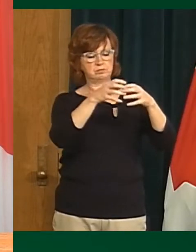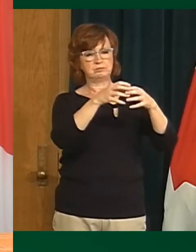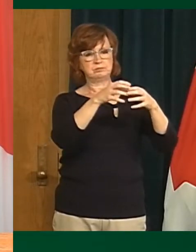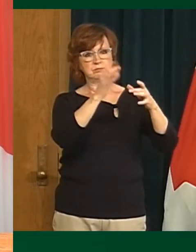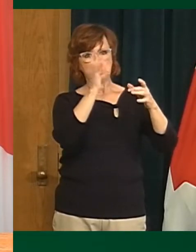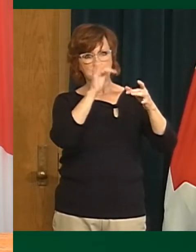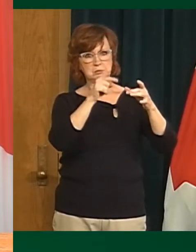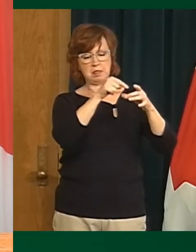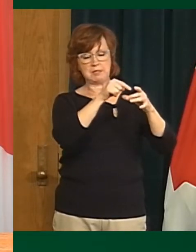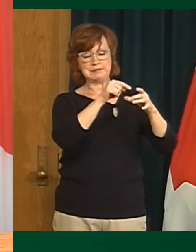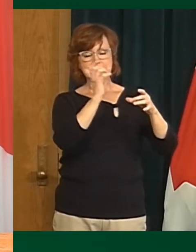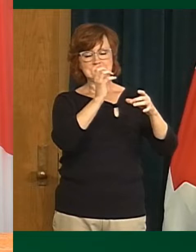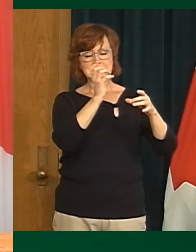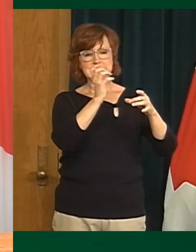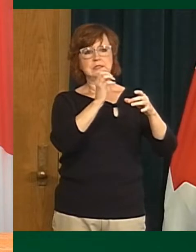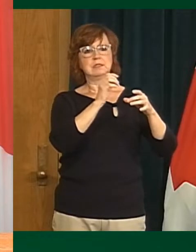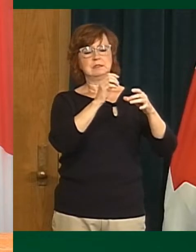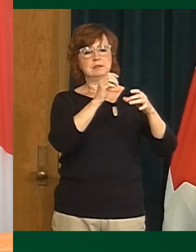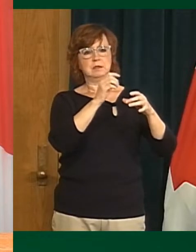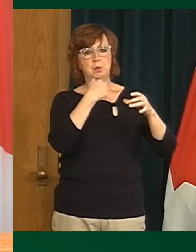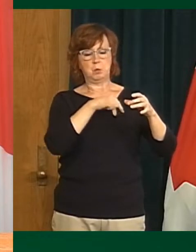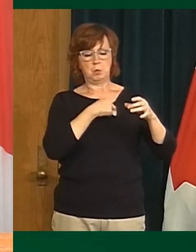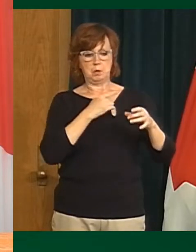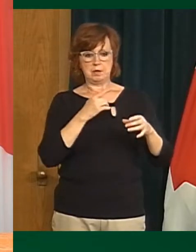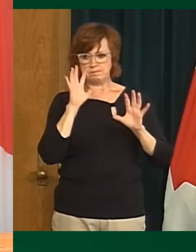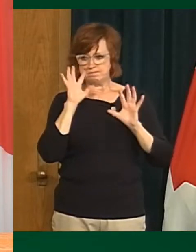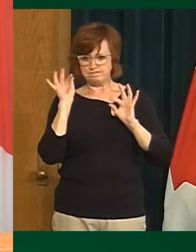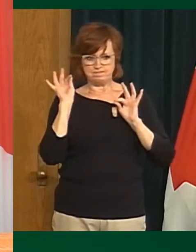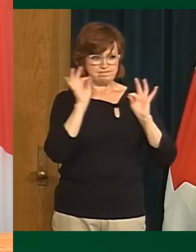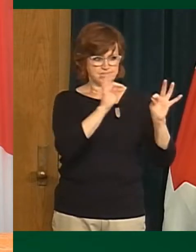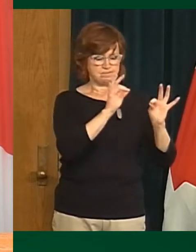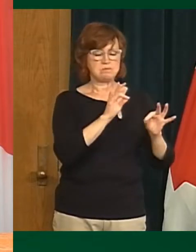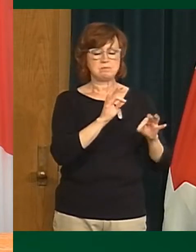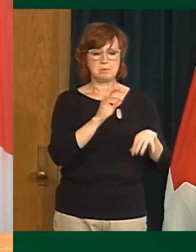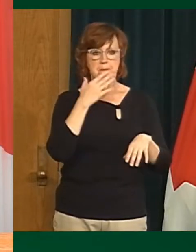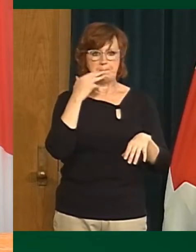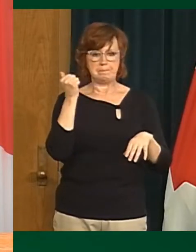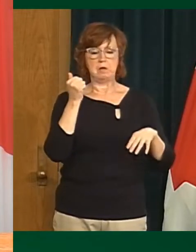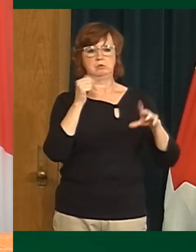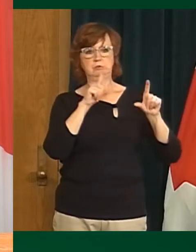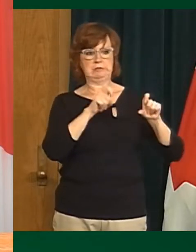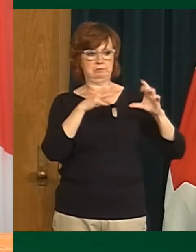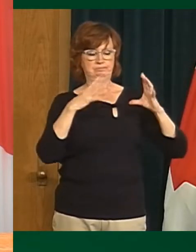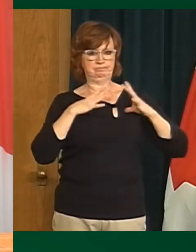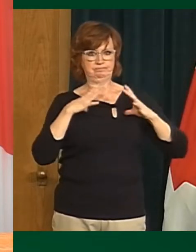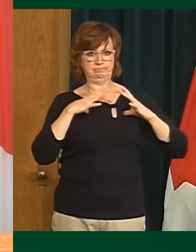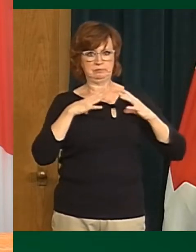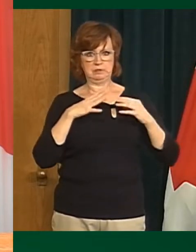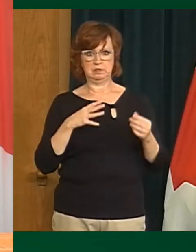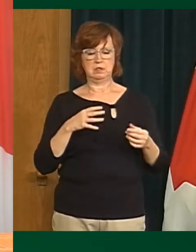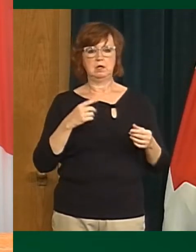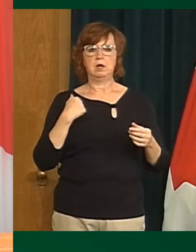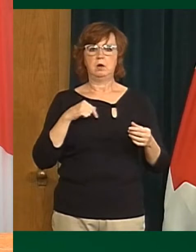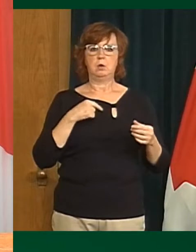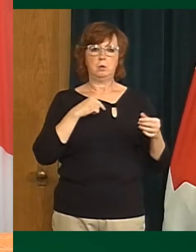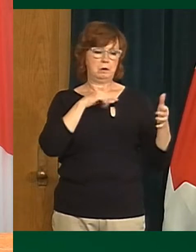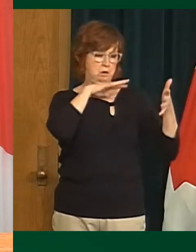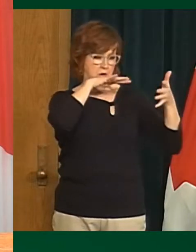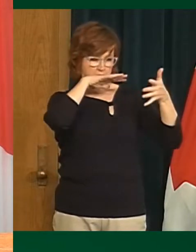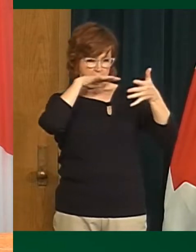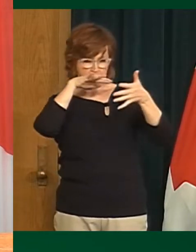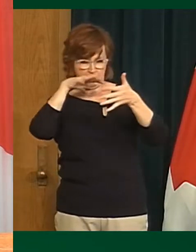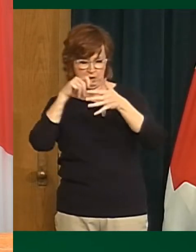to continuously analyze what we are doing, what is the benefit of that, what are some of the risks. There can always be risks also in terms